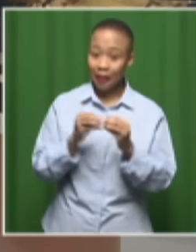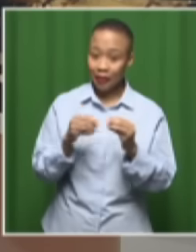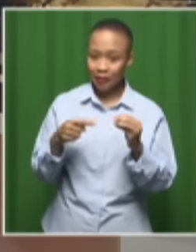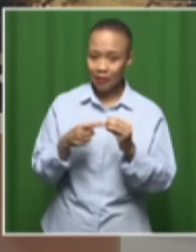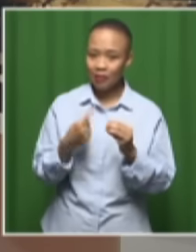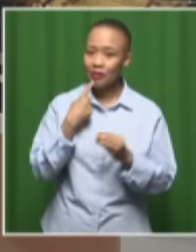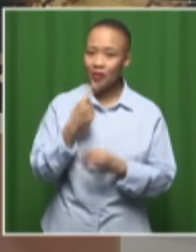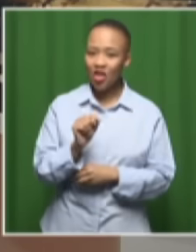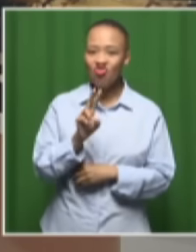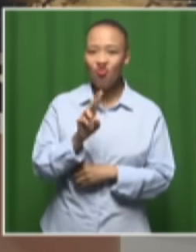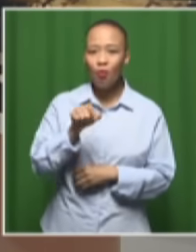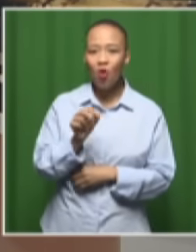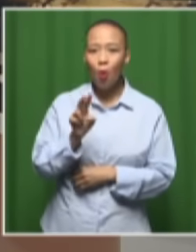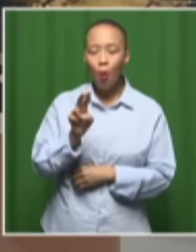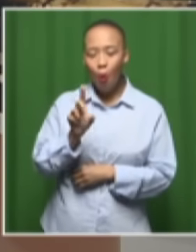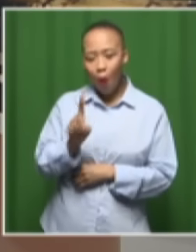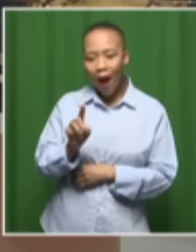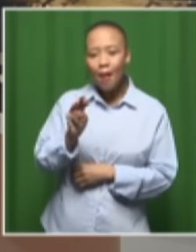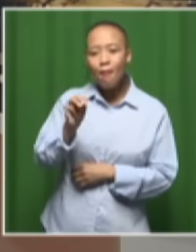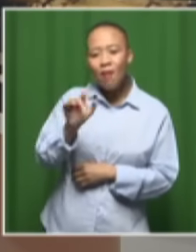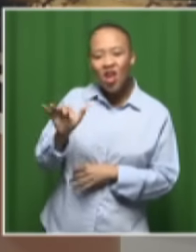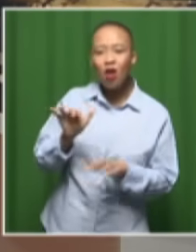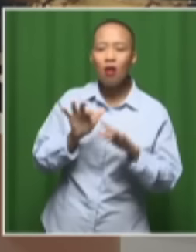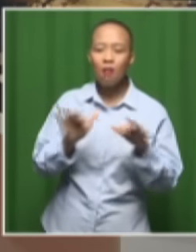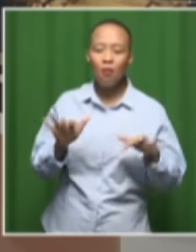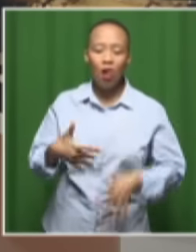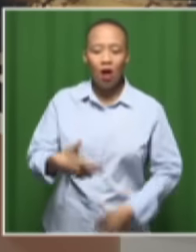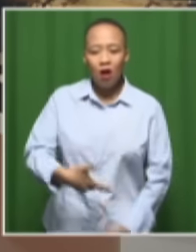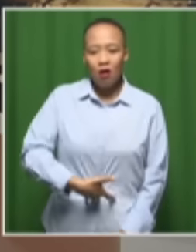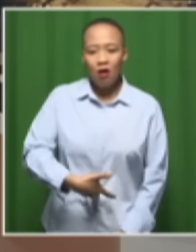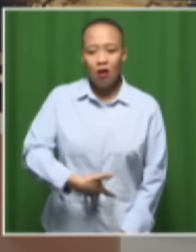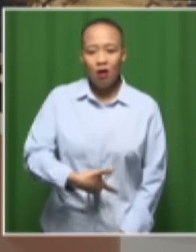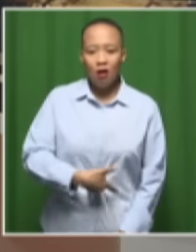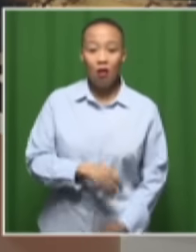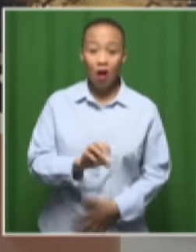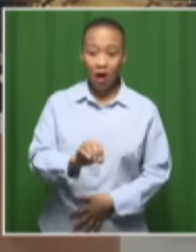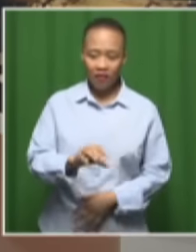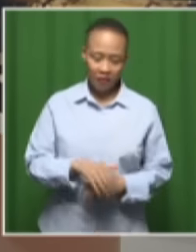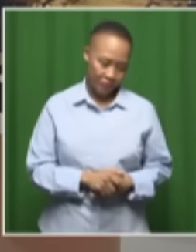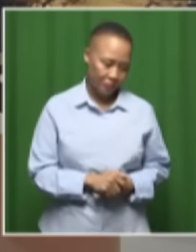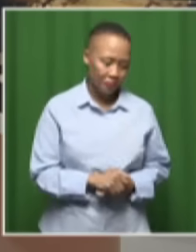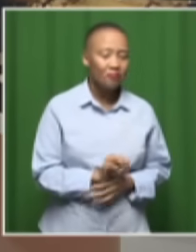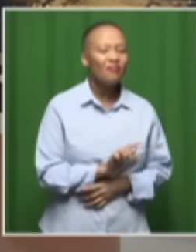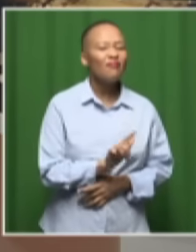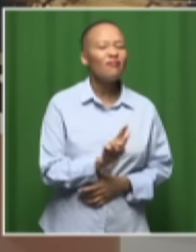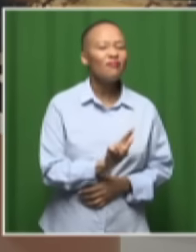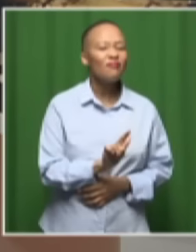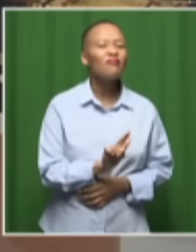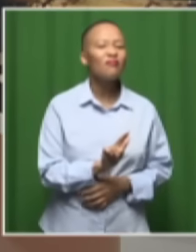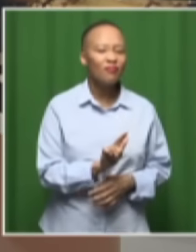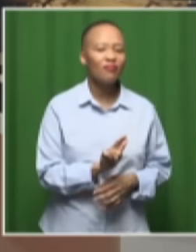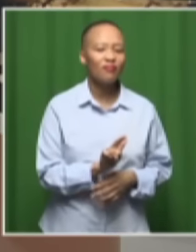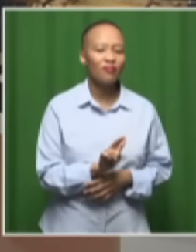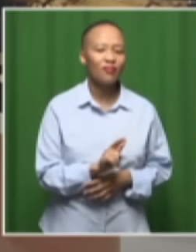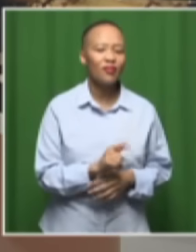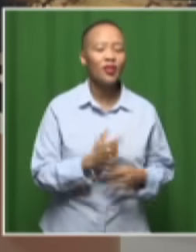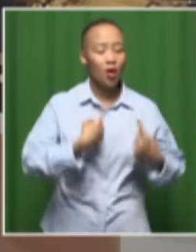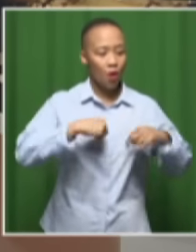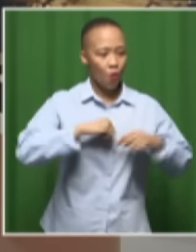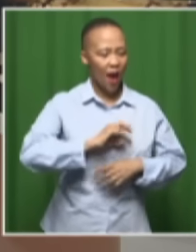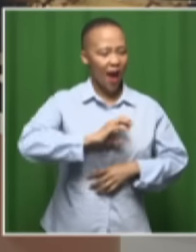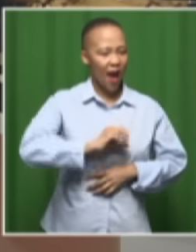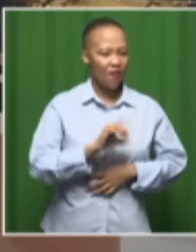experience hunger in 2021. So, which is insane. And I think, Leanne, it just brings into context the fact that we have such